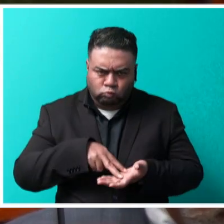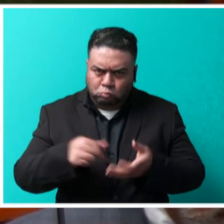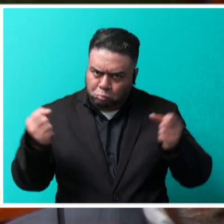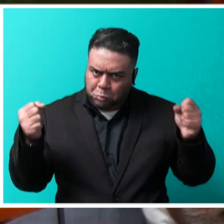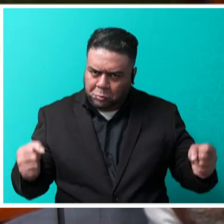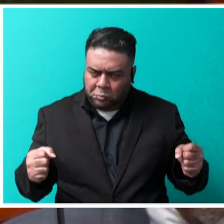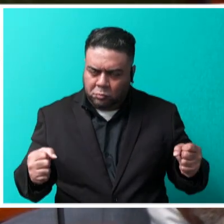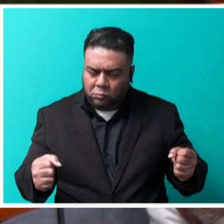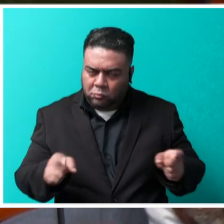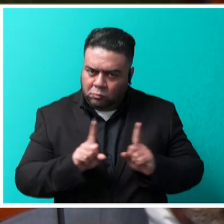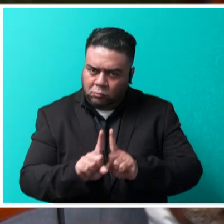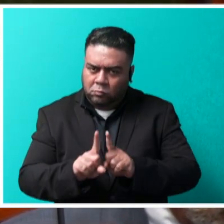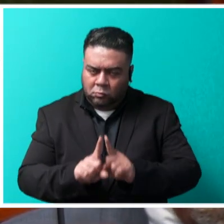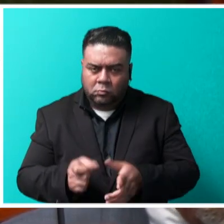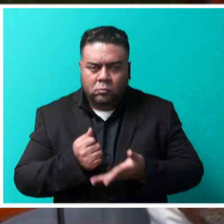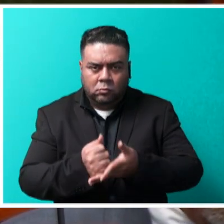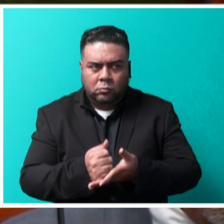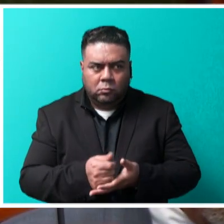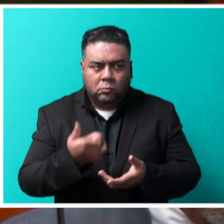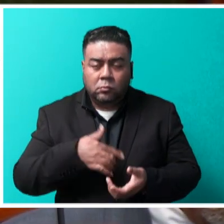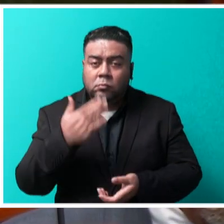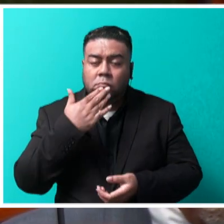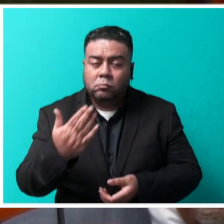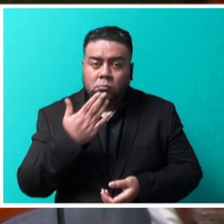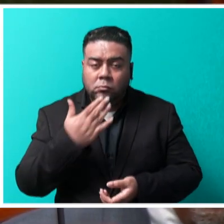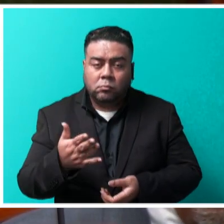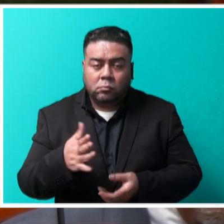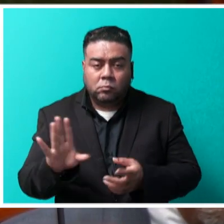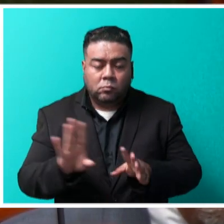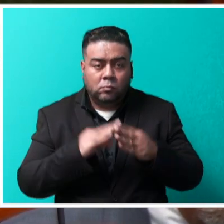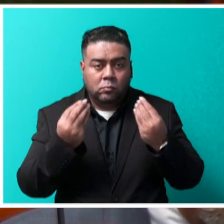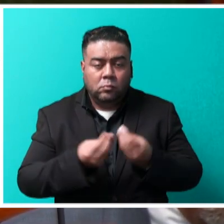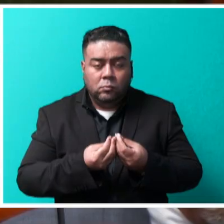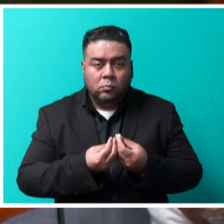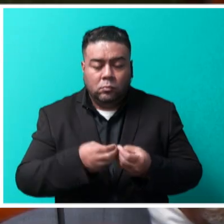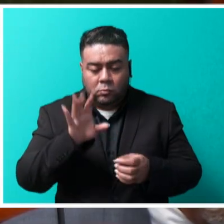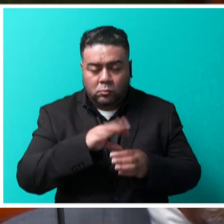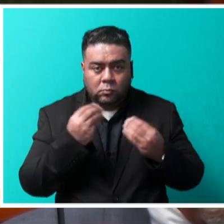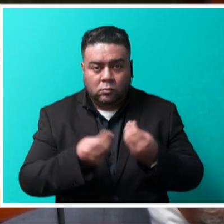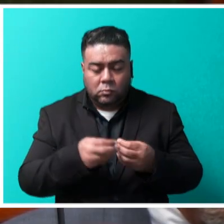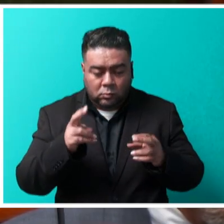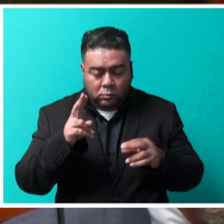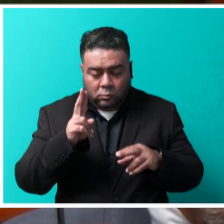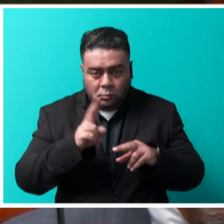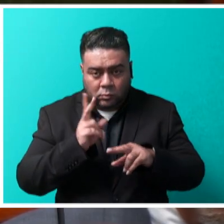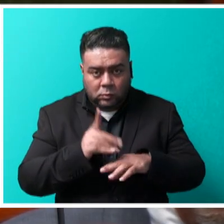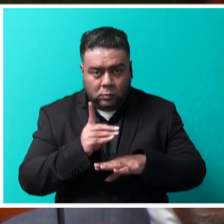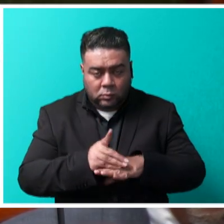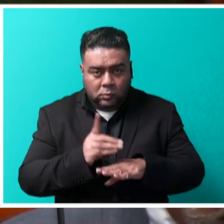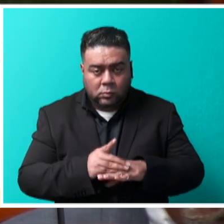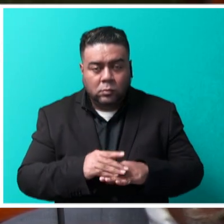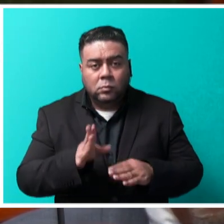with disabilities, and I take this time to thank Fiji organizations for persons with disabilities, their family members, community